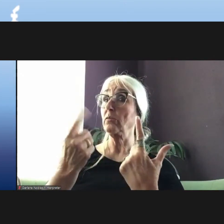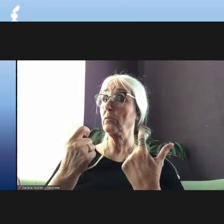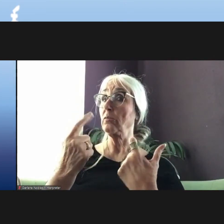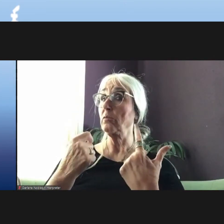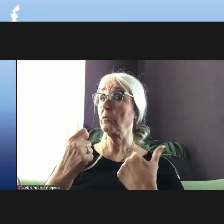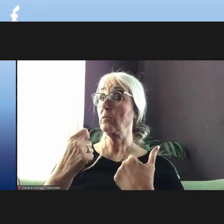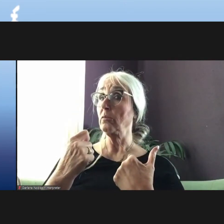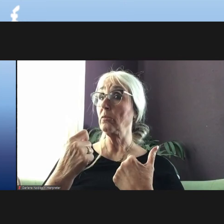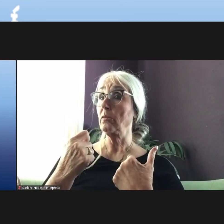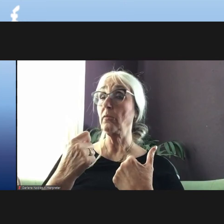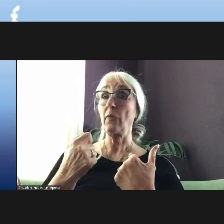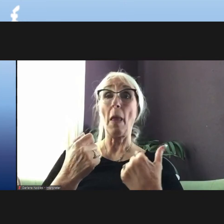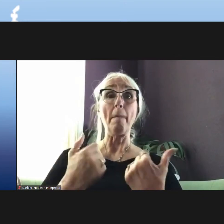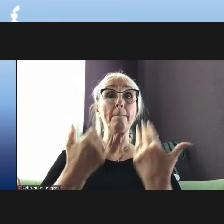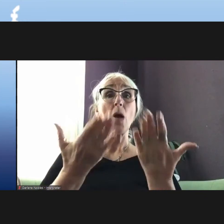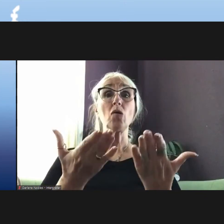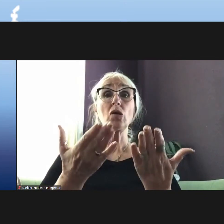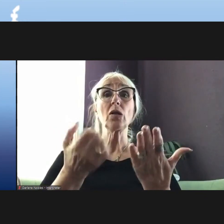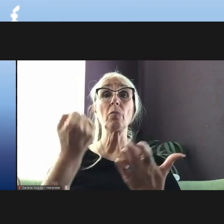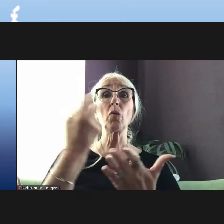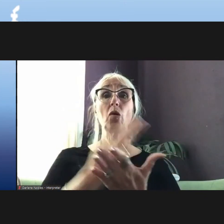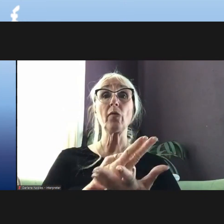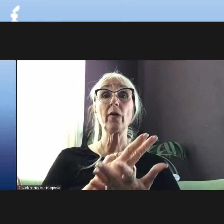Is there a motion to approve those